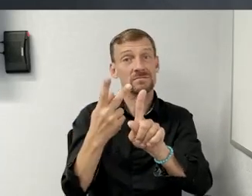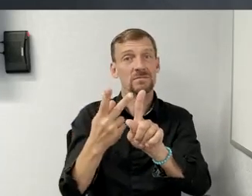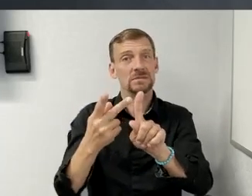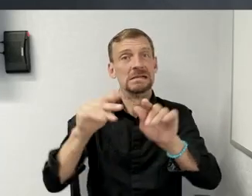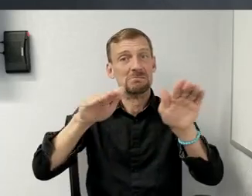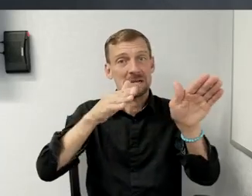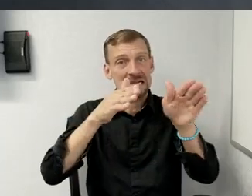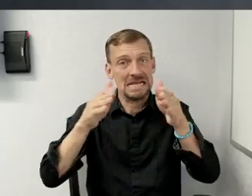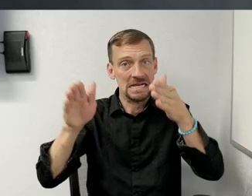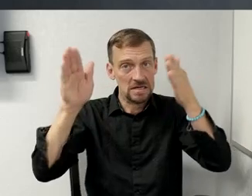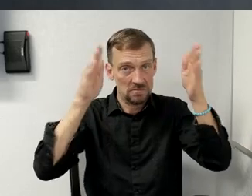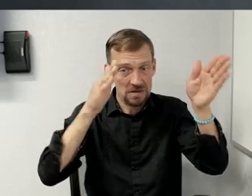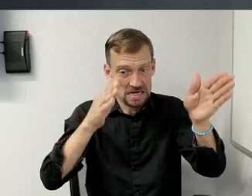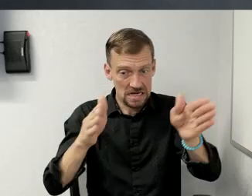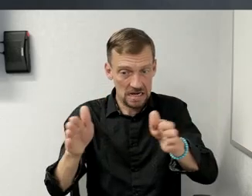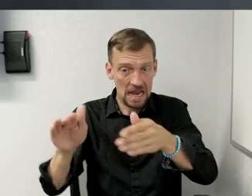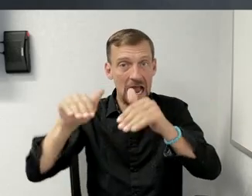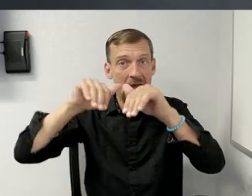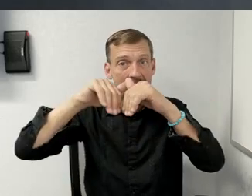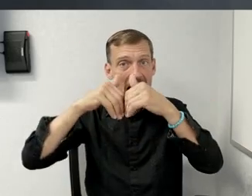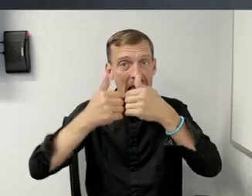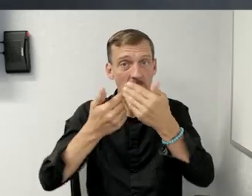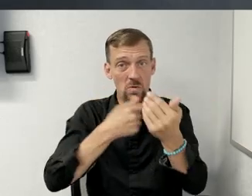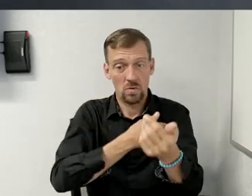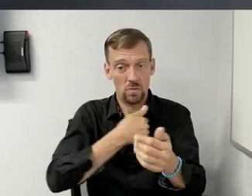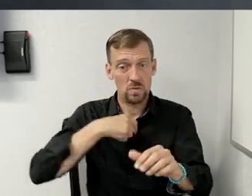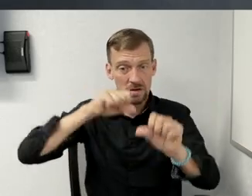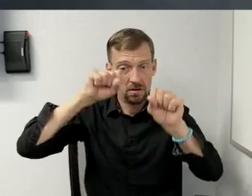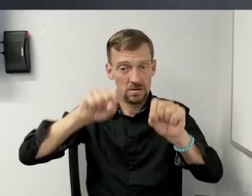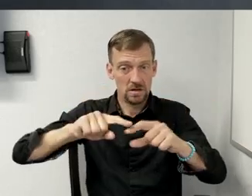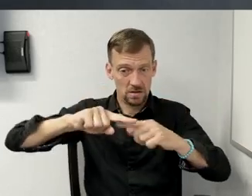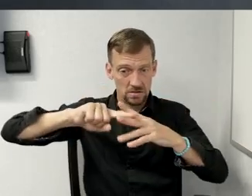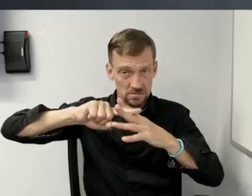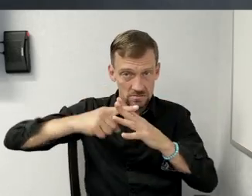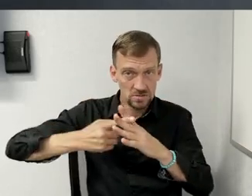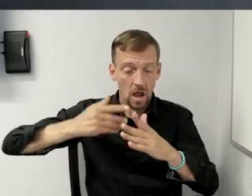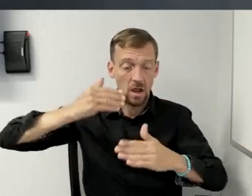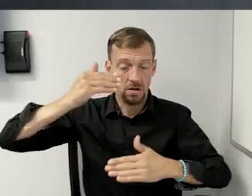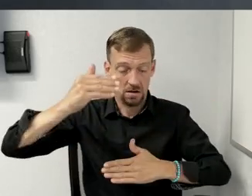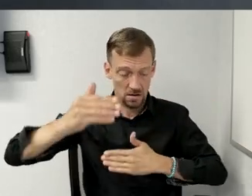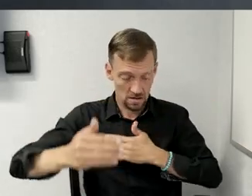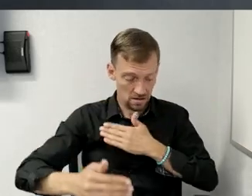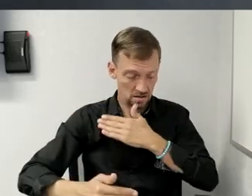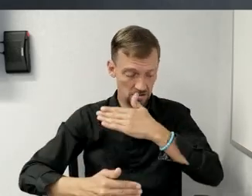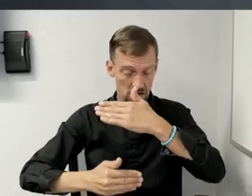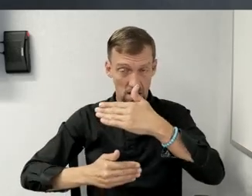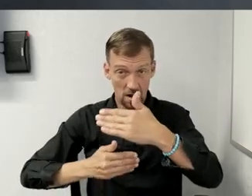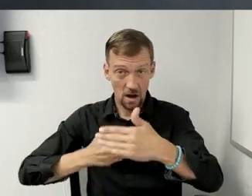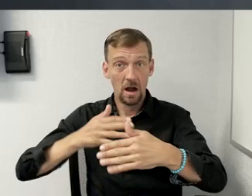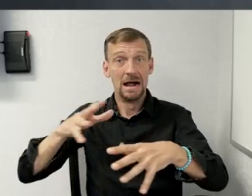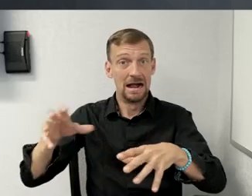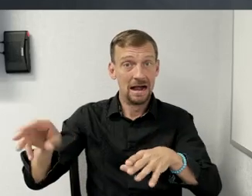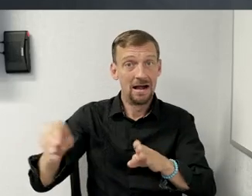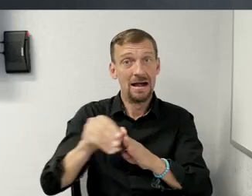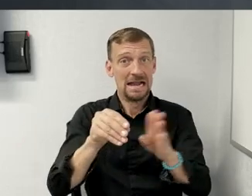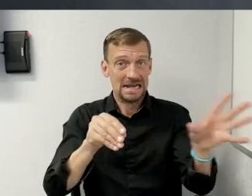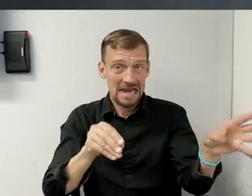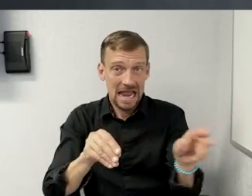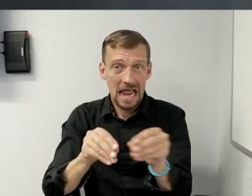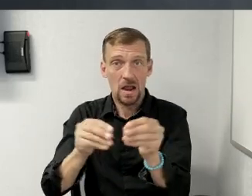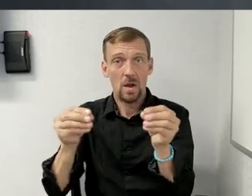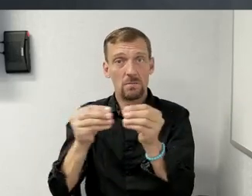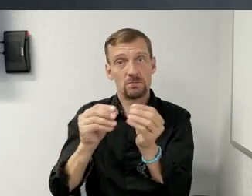we would very carefully, deliberately start back, slowly with bringing more elective surgeries back